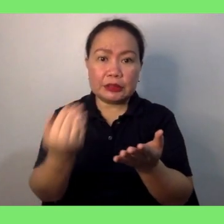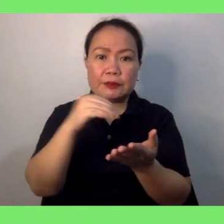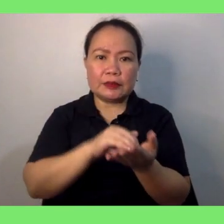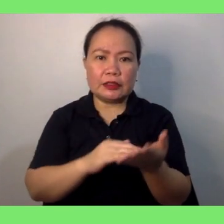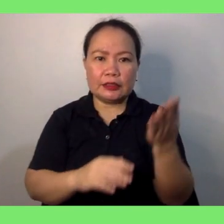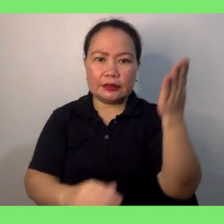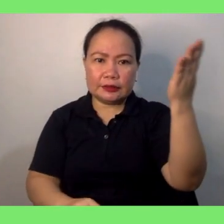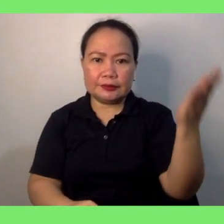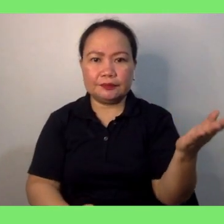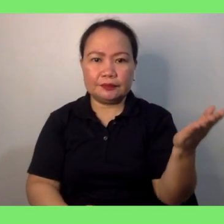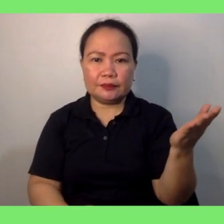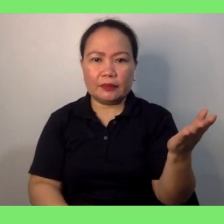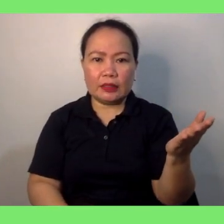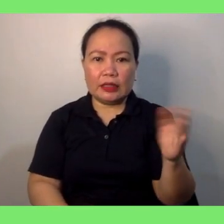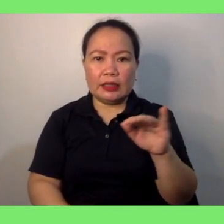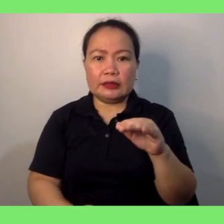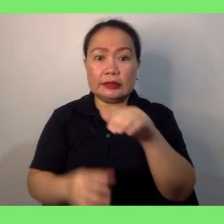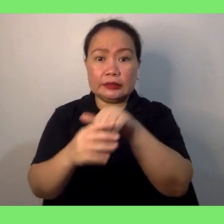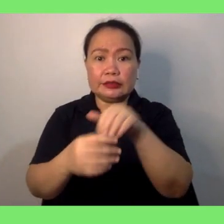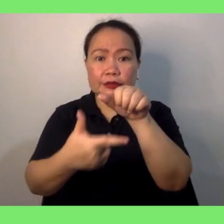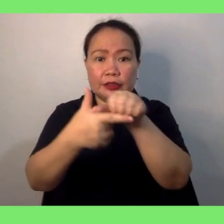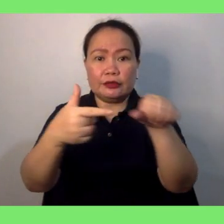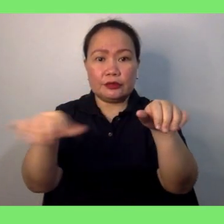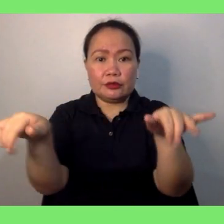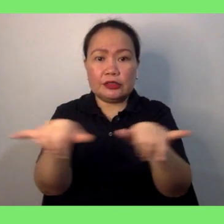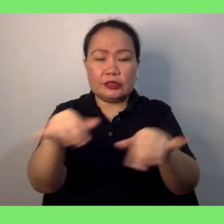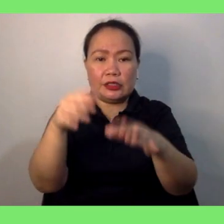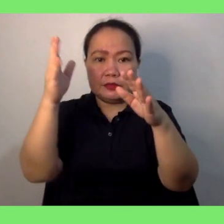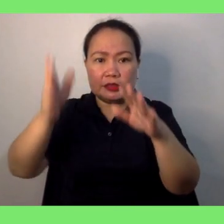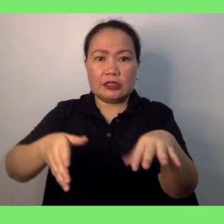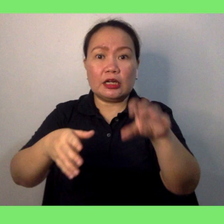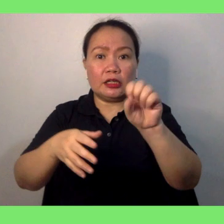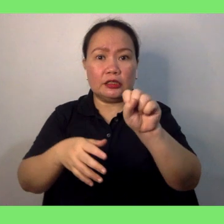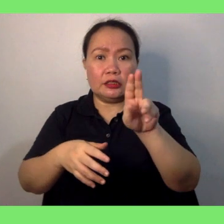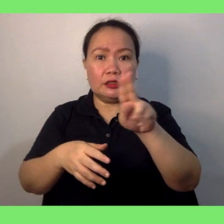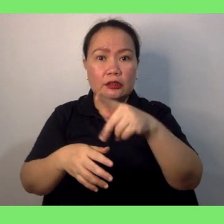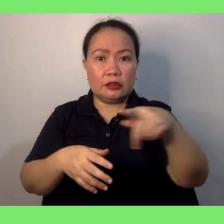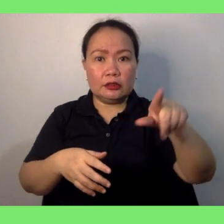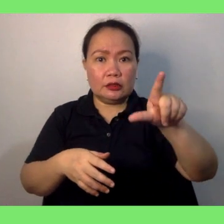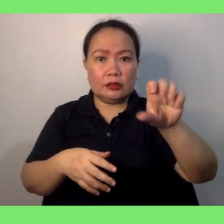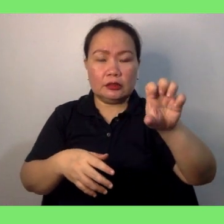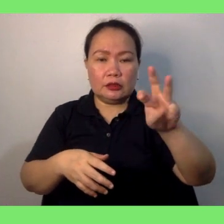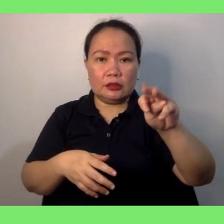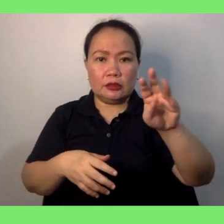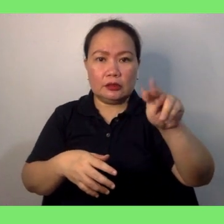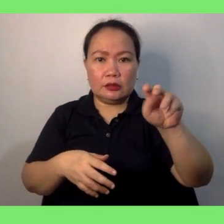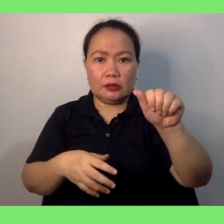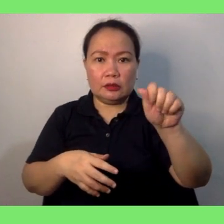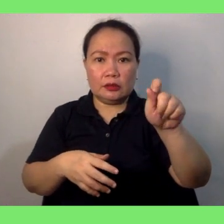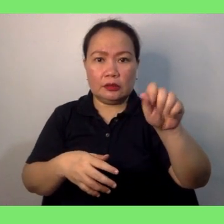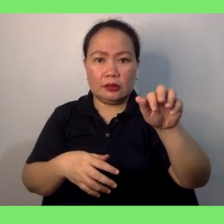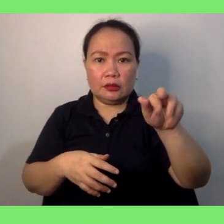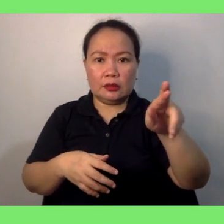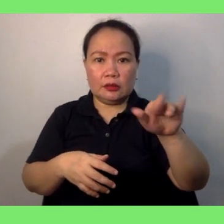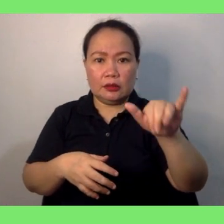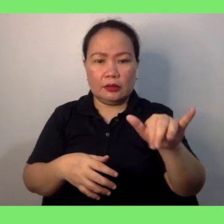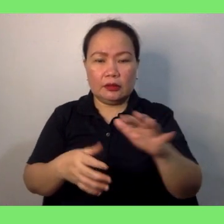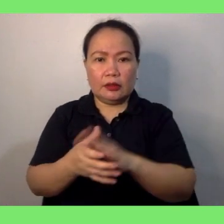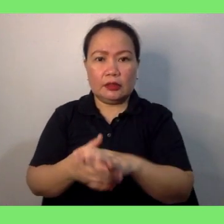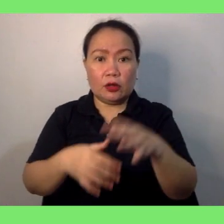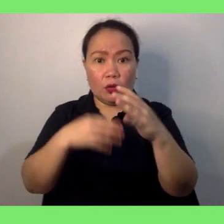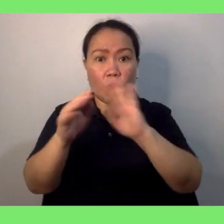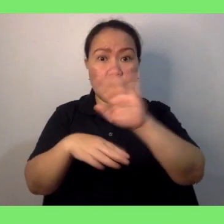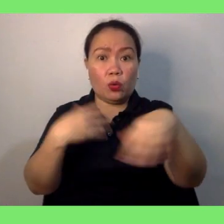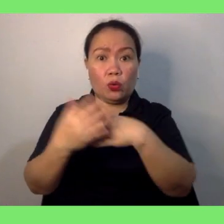on the same side niya ay supplementary. So, ito pong mga conclusion po na to ay makakatulong sa atin